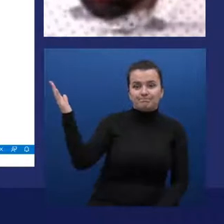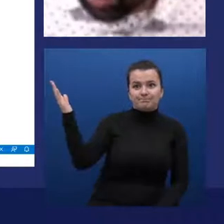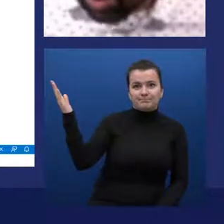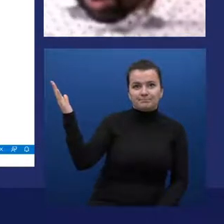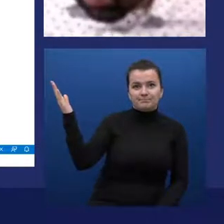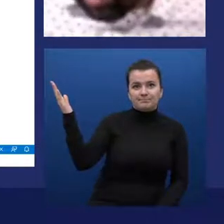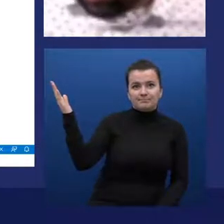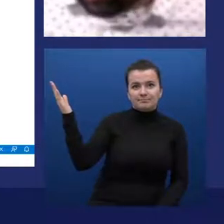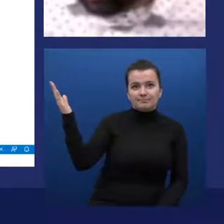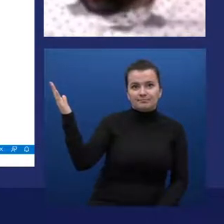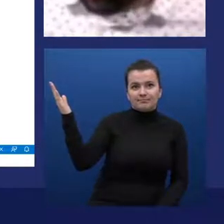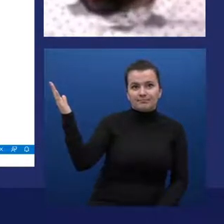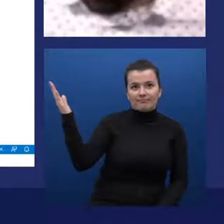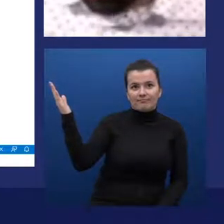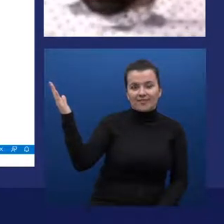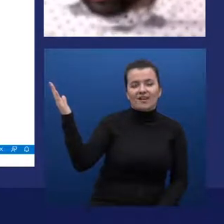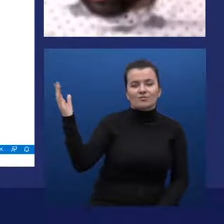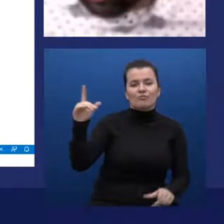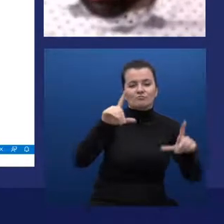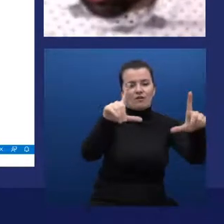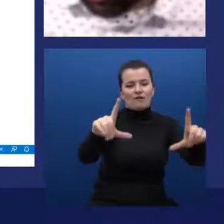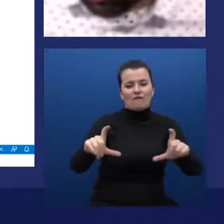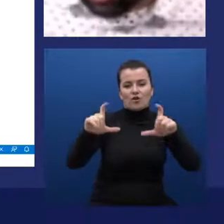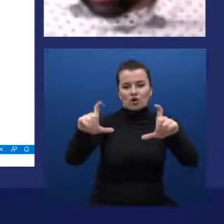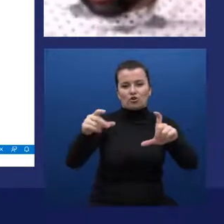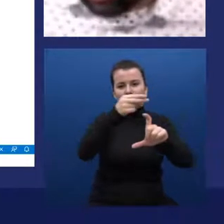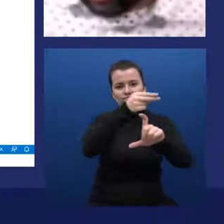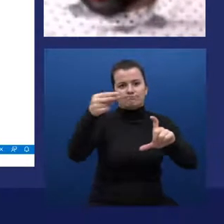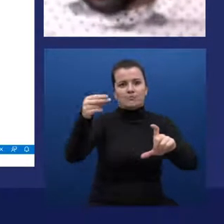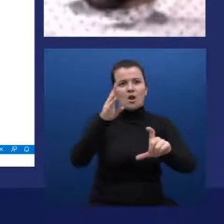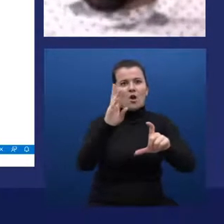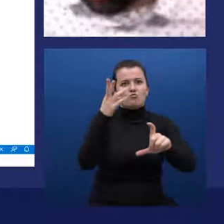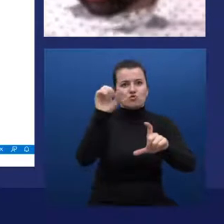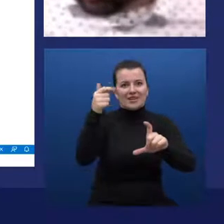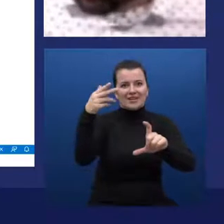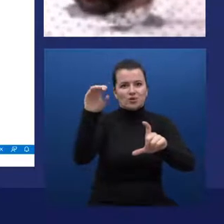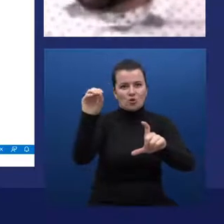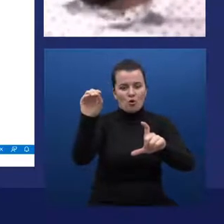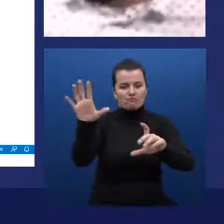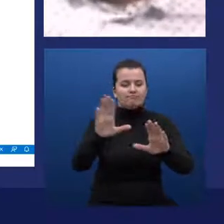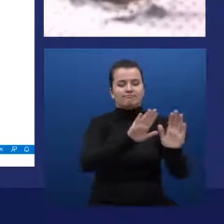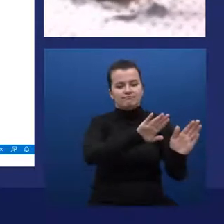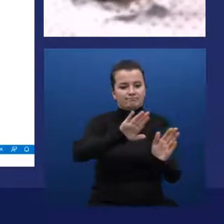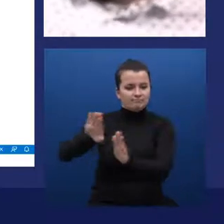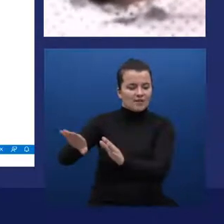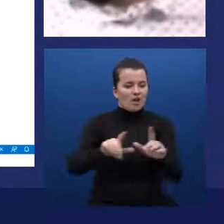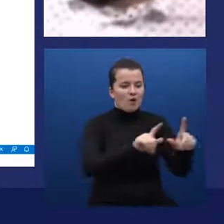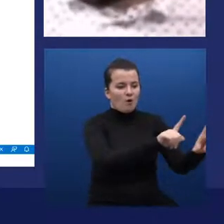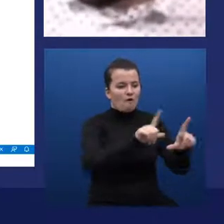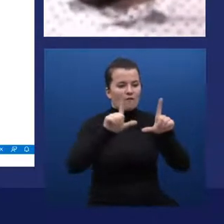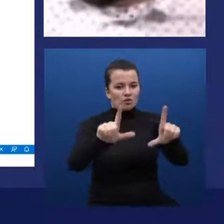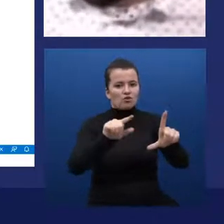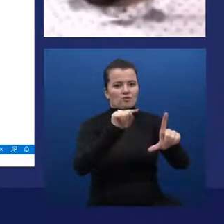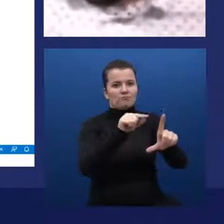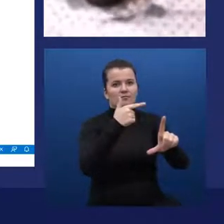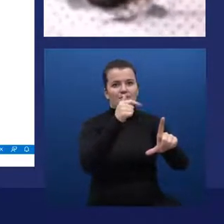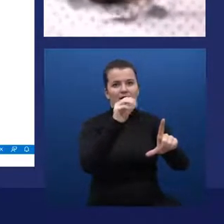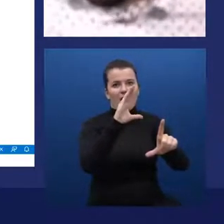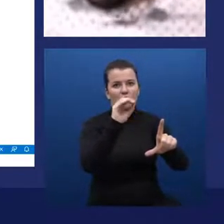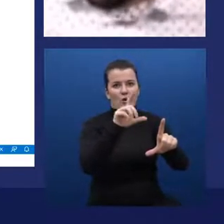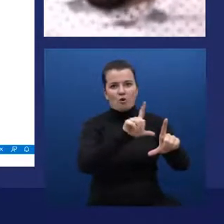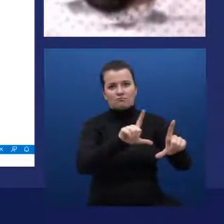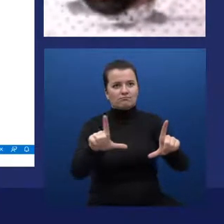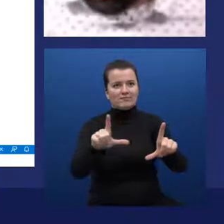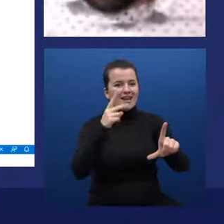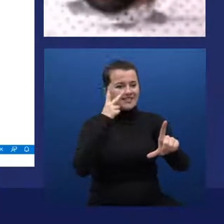burrito, right? It even tells you the scores. And this picture says it's a taco, by the way. And you can see the score